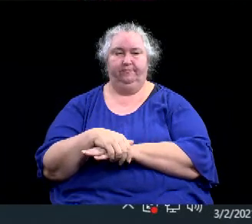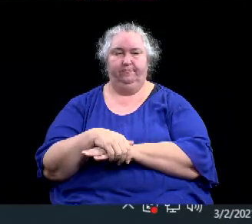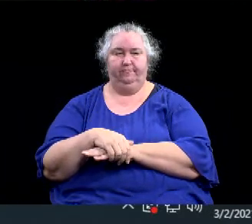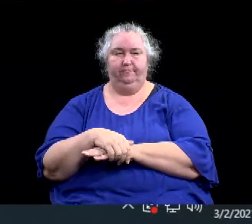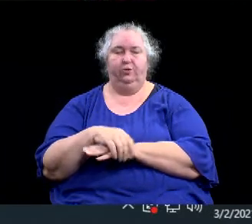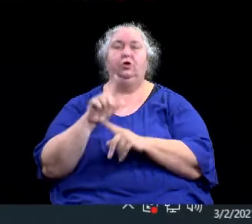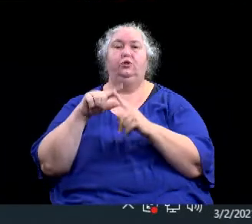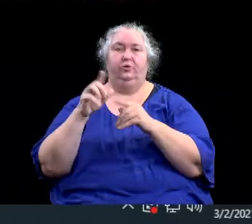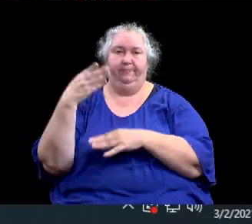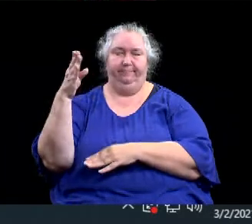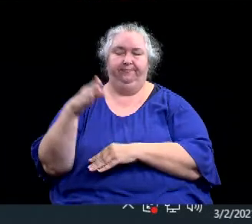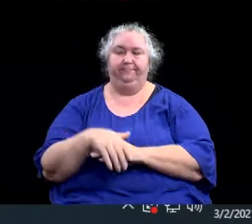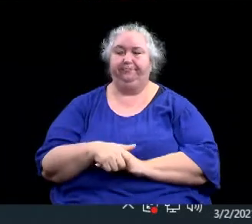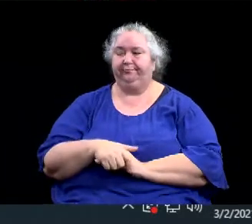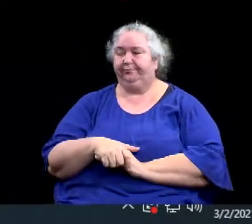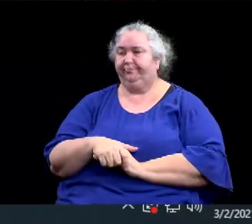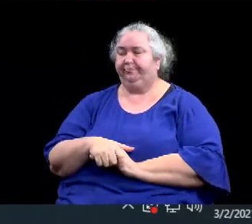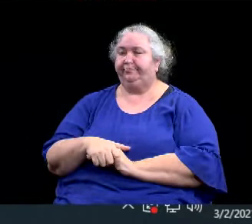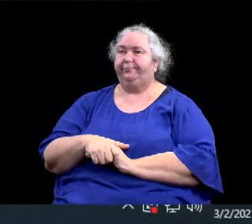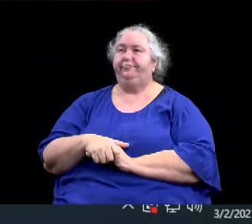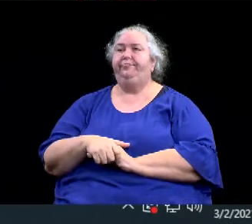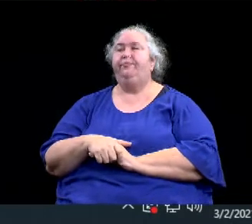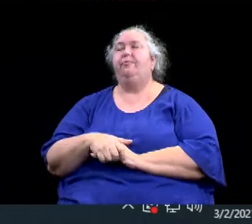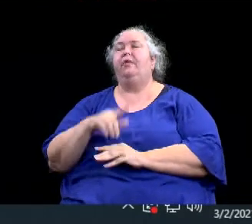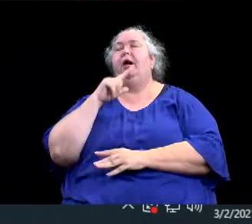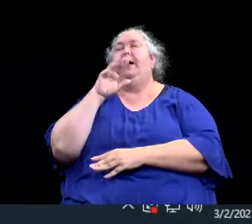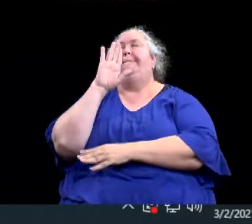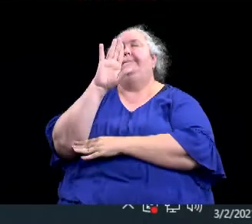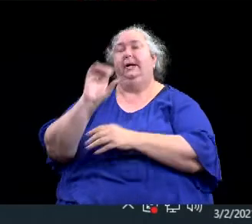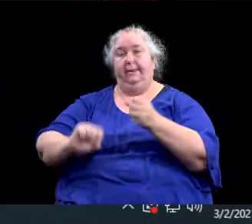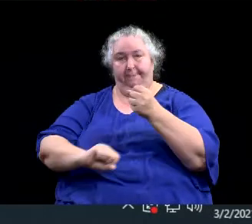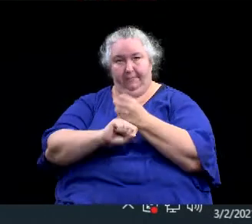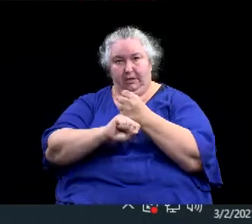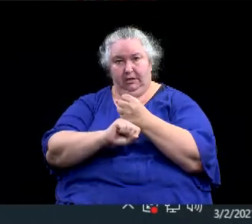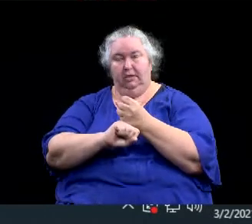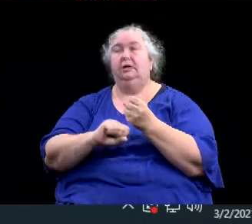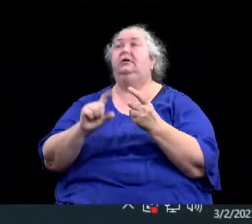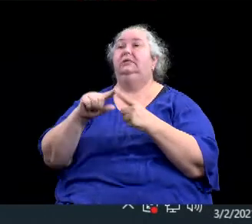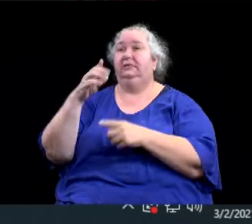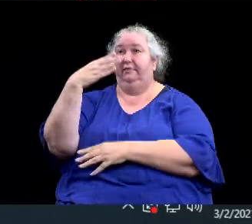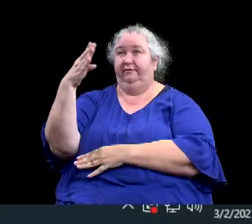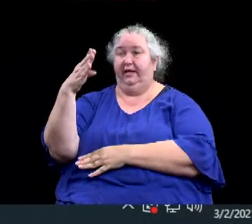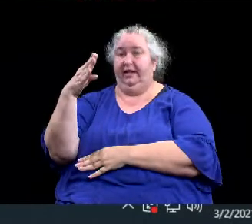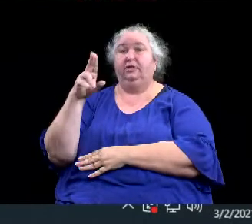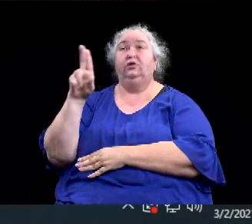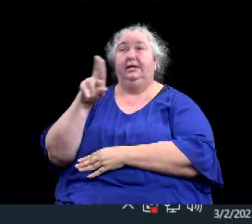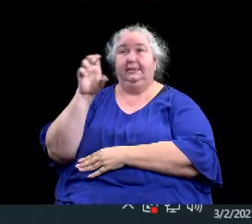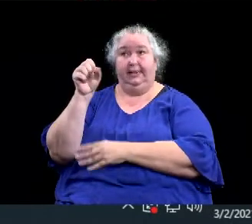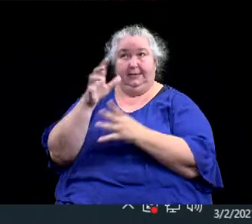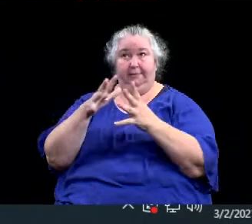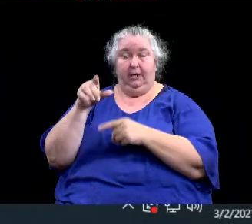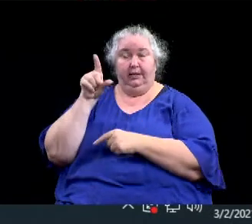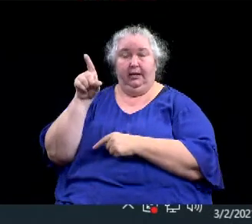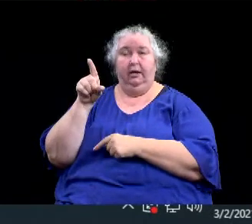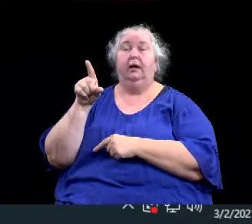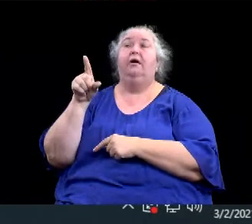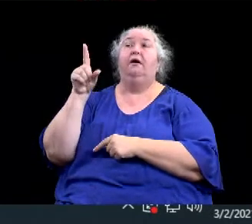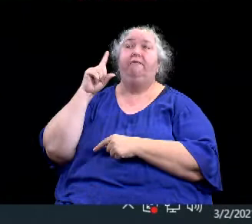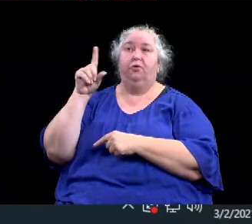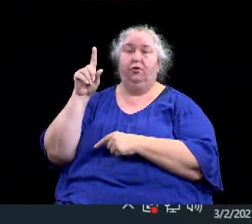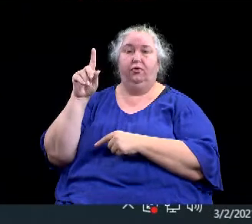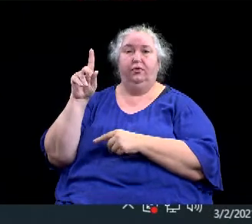I pledge allegiance to the flag of the United States of America and to the republic for which it stands, one nation, under